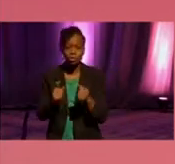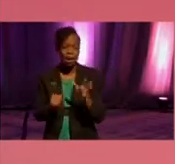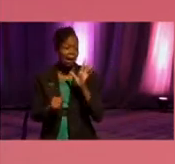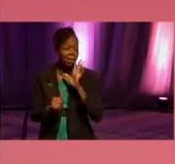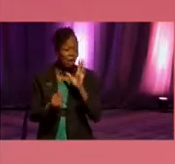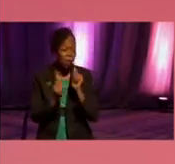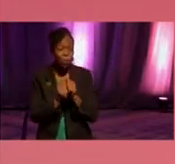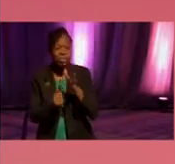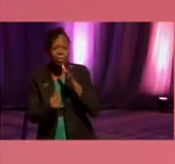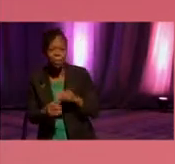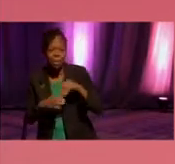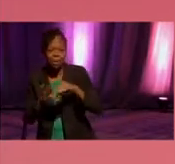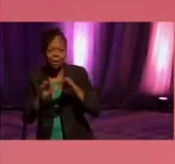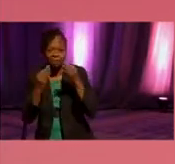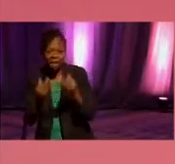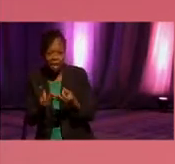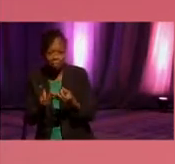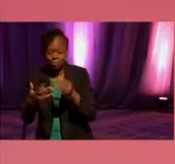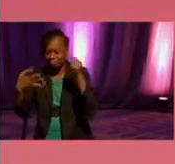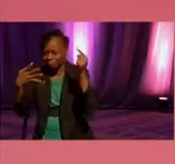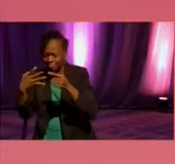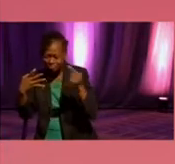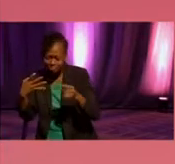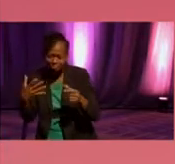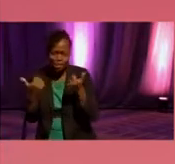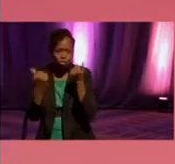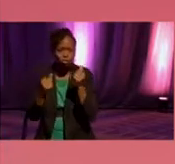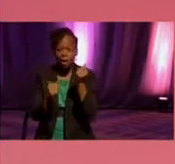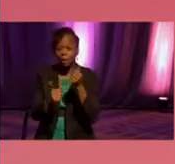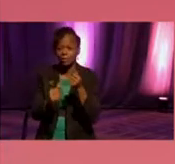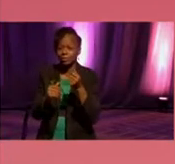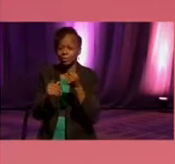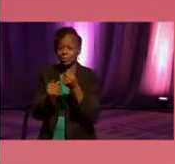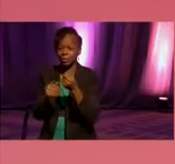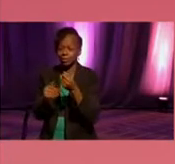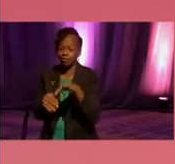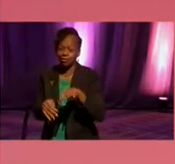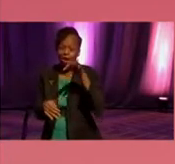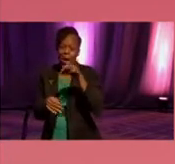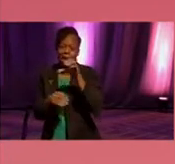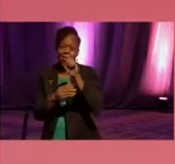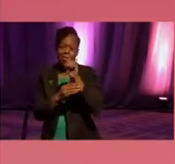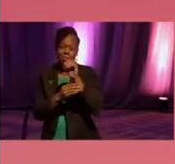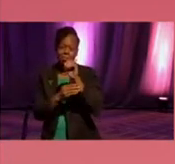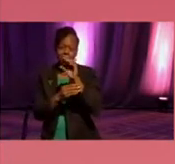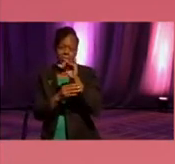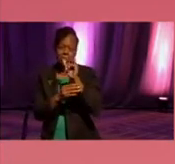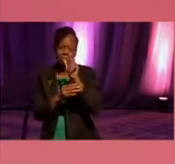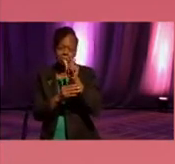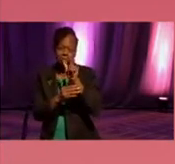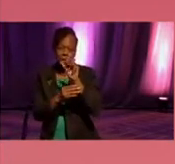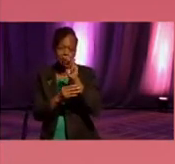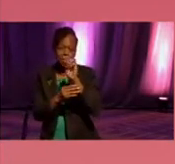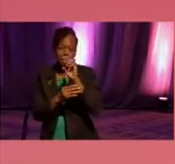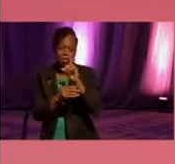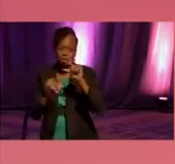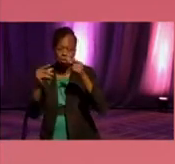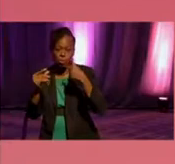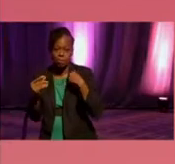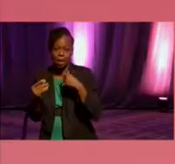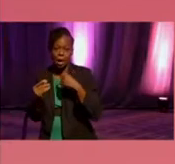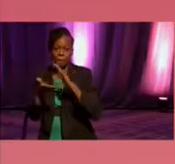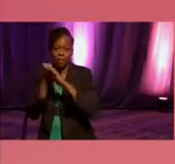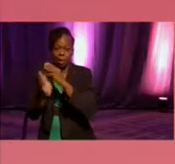family. I tried, turning to social media groups that I'm a part of and my social connections, and